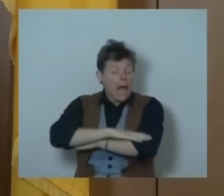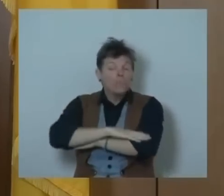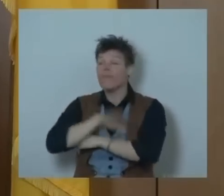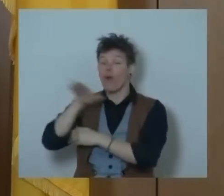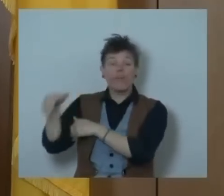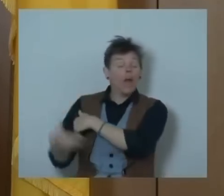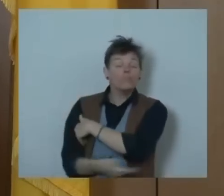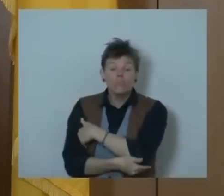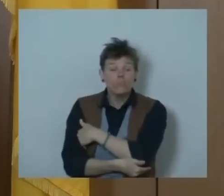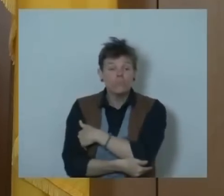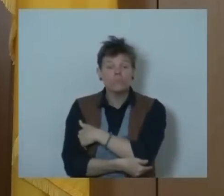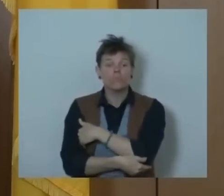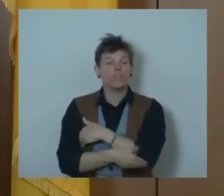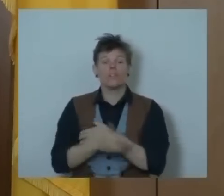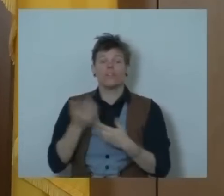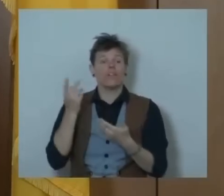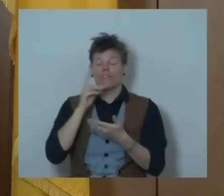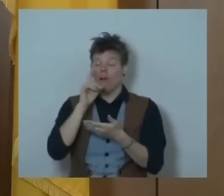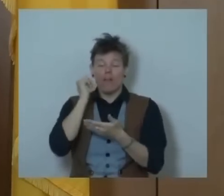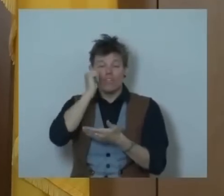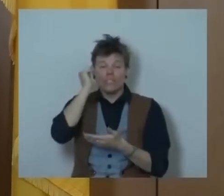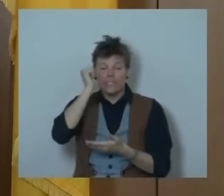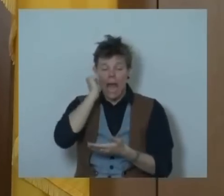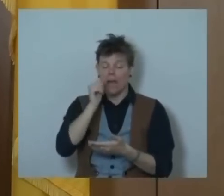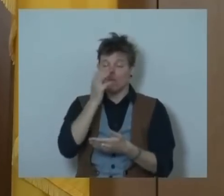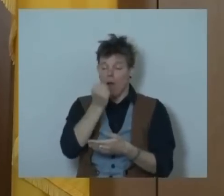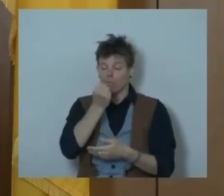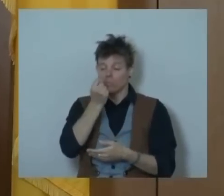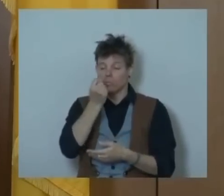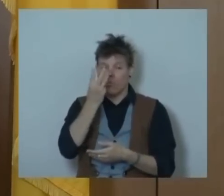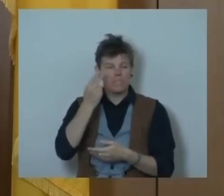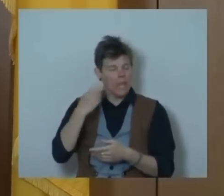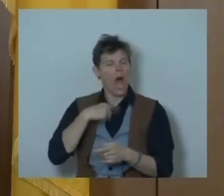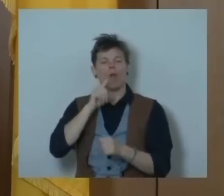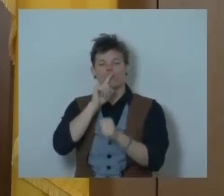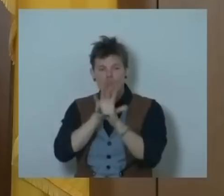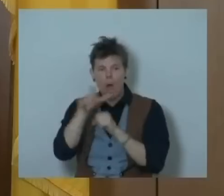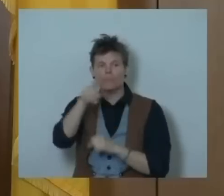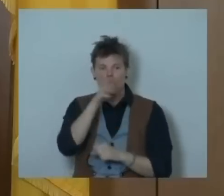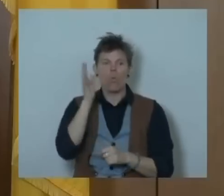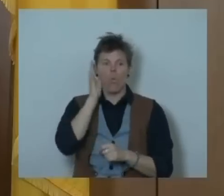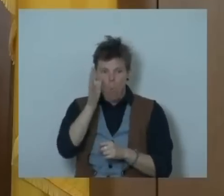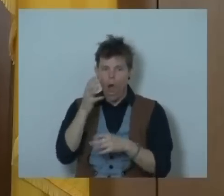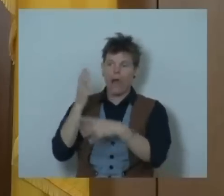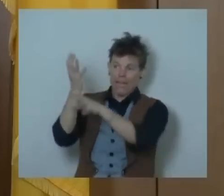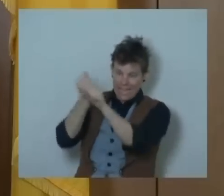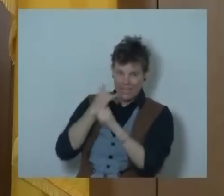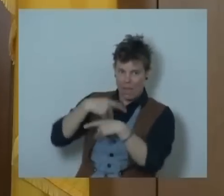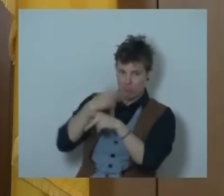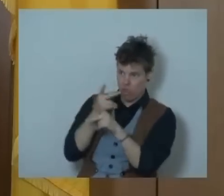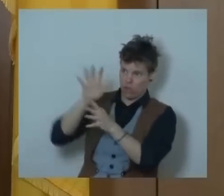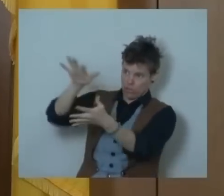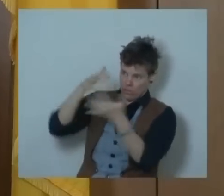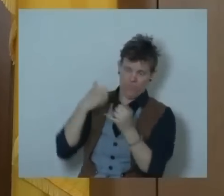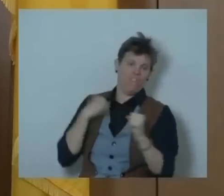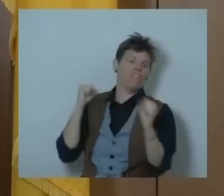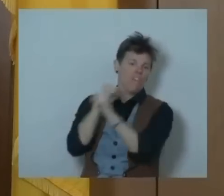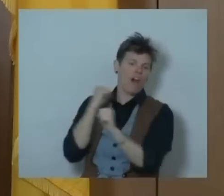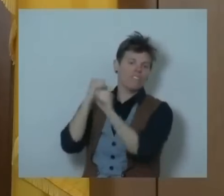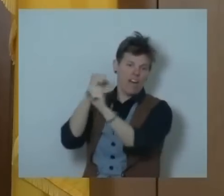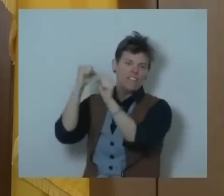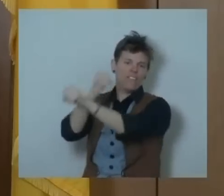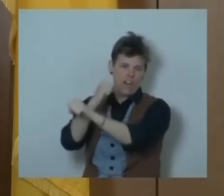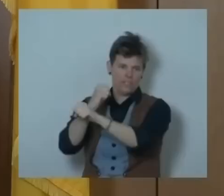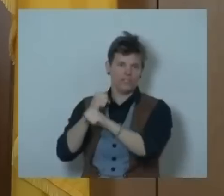all weekend until I get a commitment that we're going to get those products. So I have now taken that on. That's